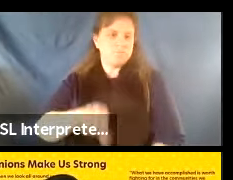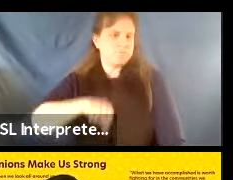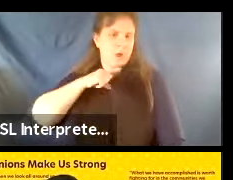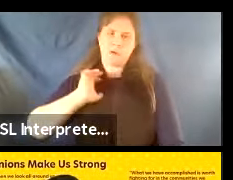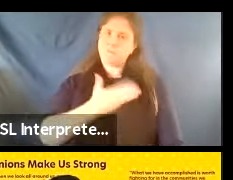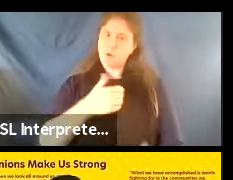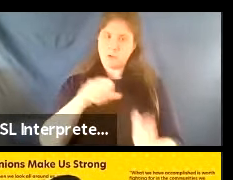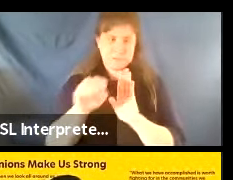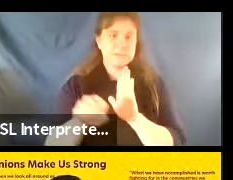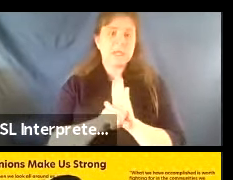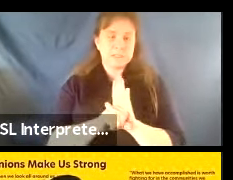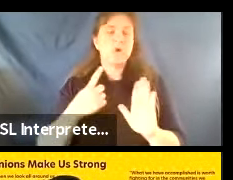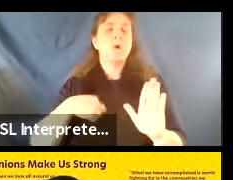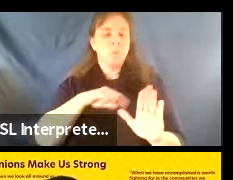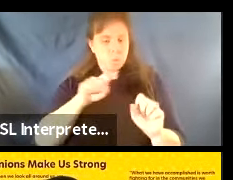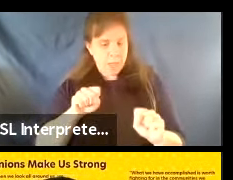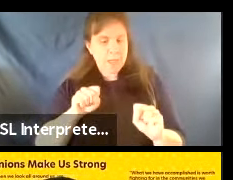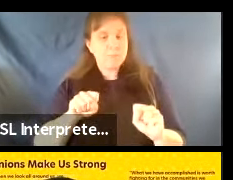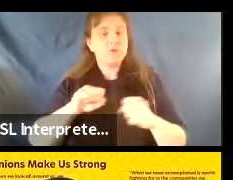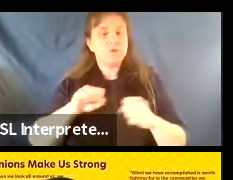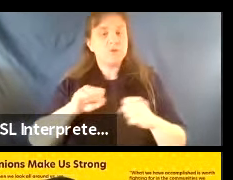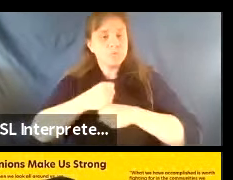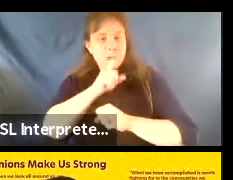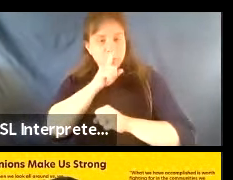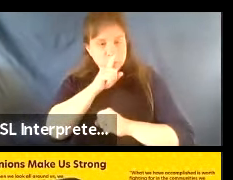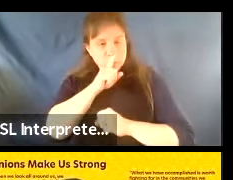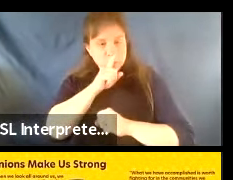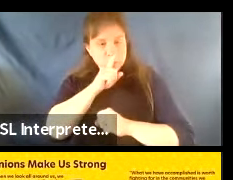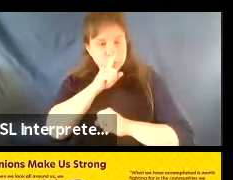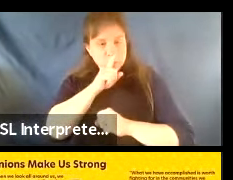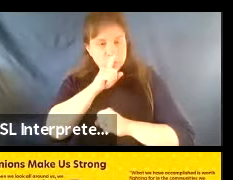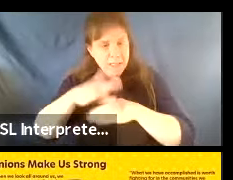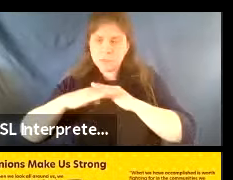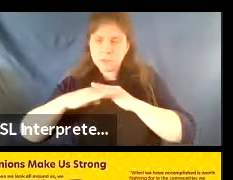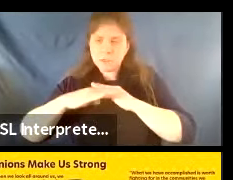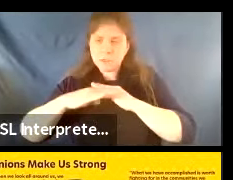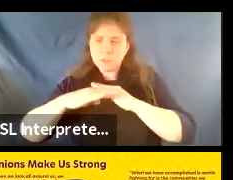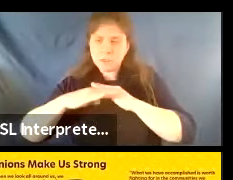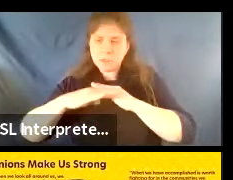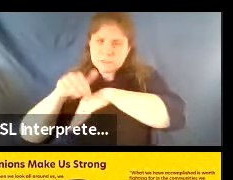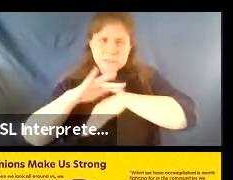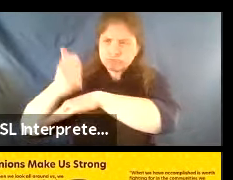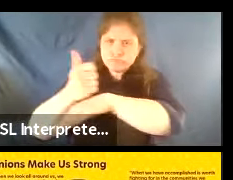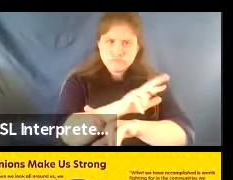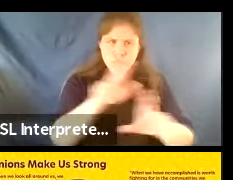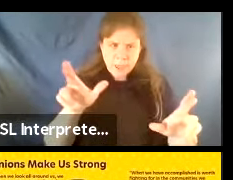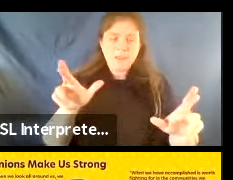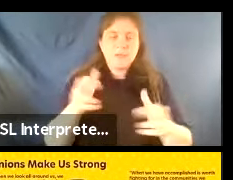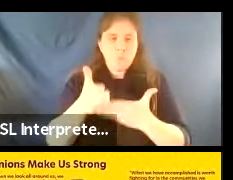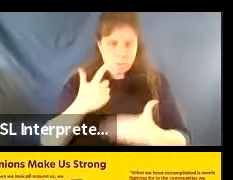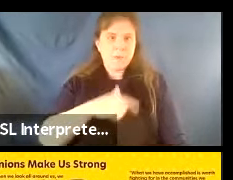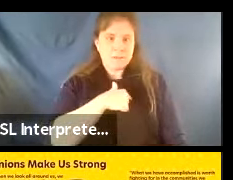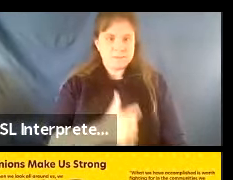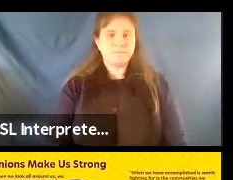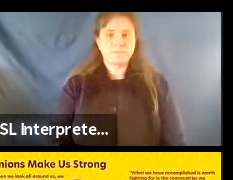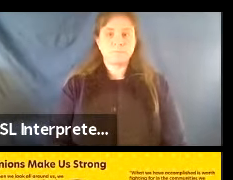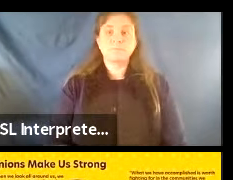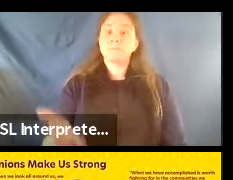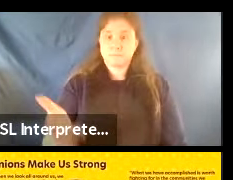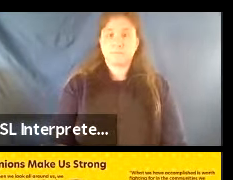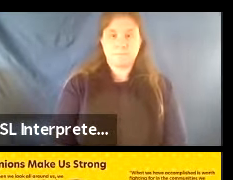managed to level load the resources, make sure that resources were where they needed to be so that we didn't have to get to that. And